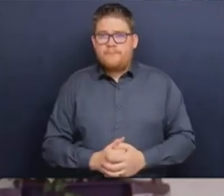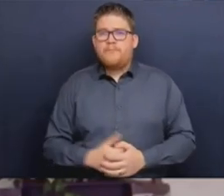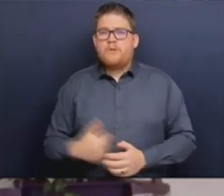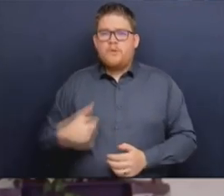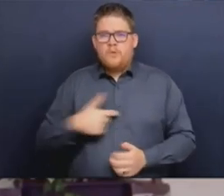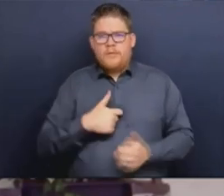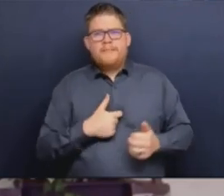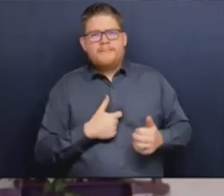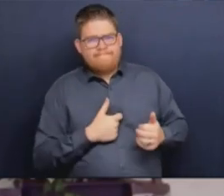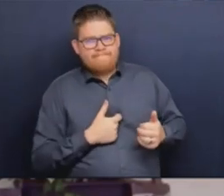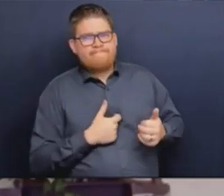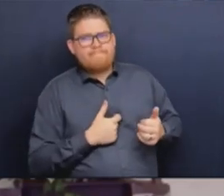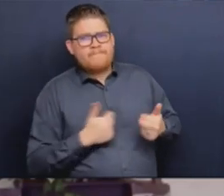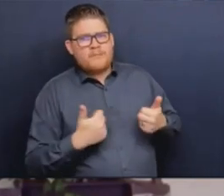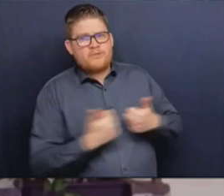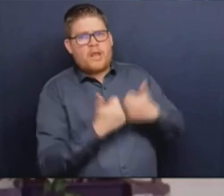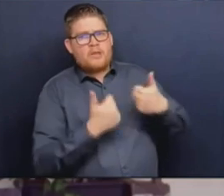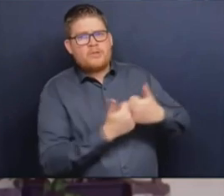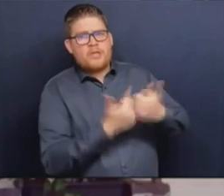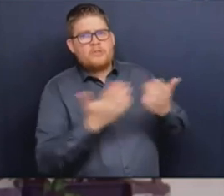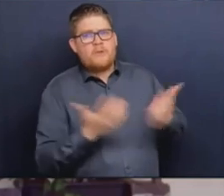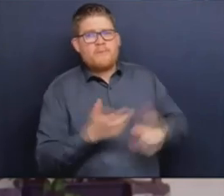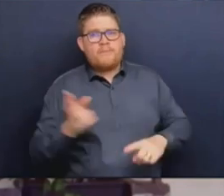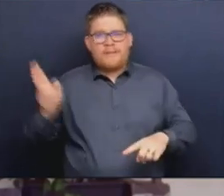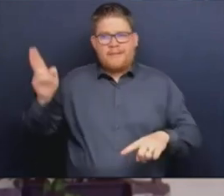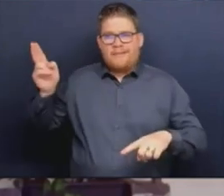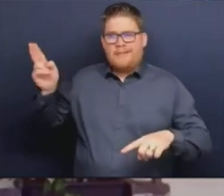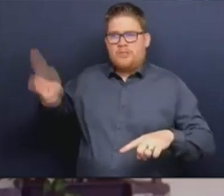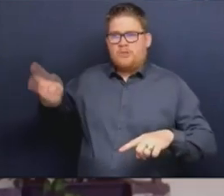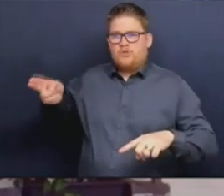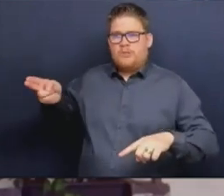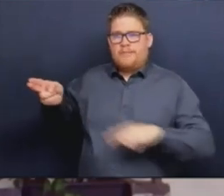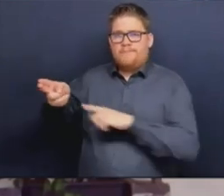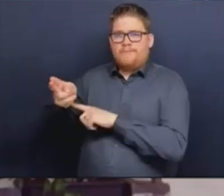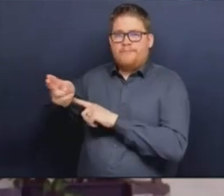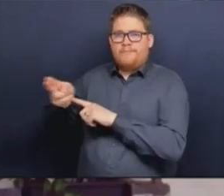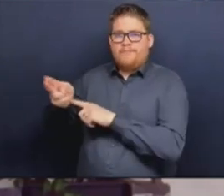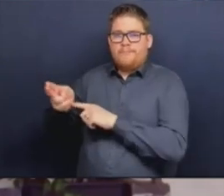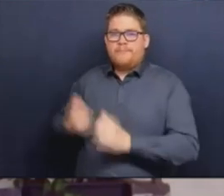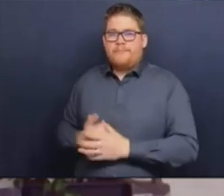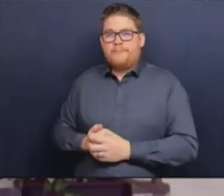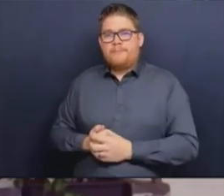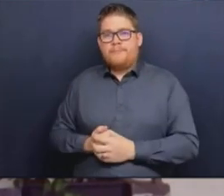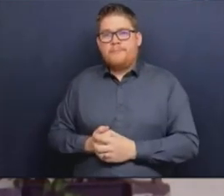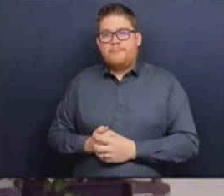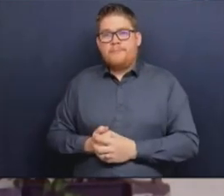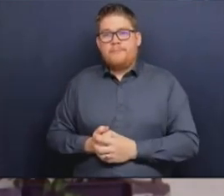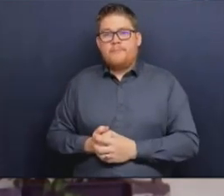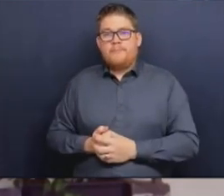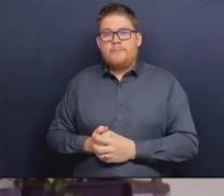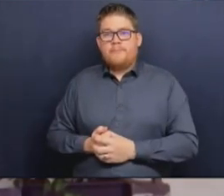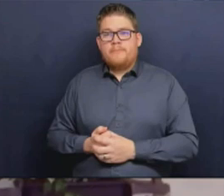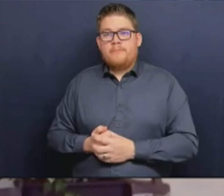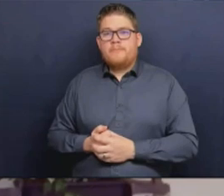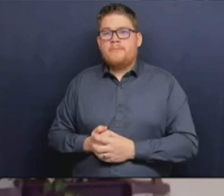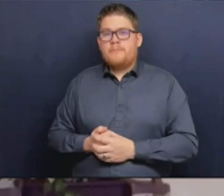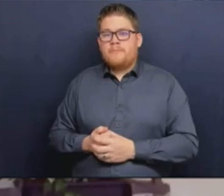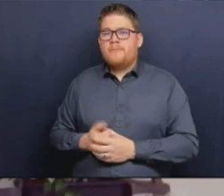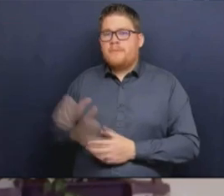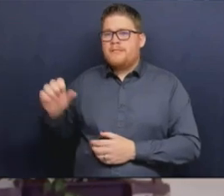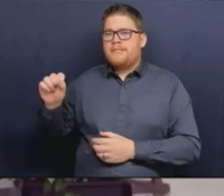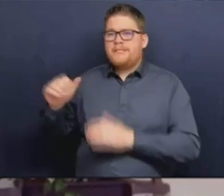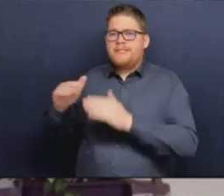history, as you know, very similar to systemic, not systematic, I think I said systematic, so systemic racism.